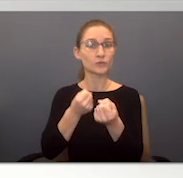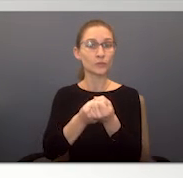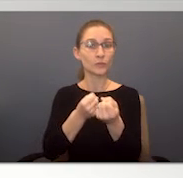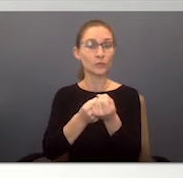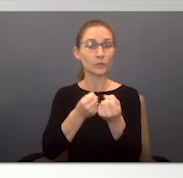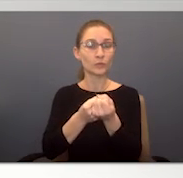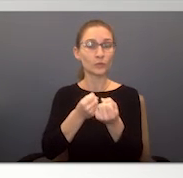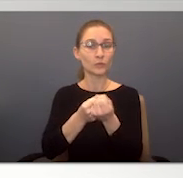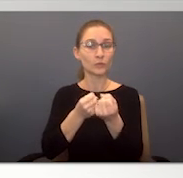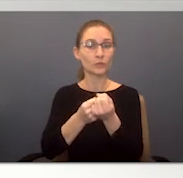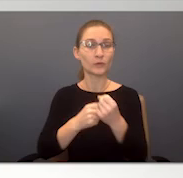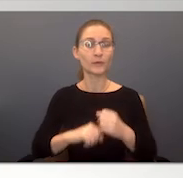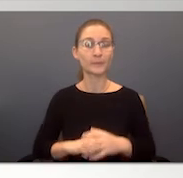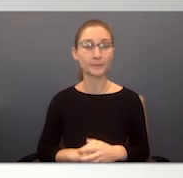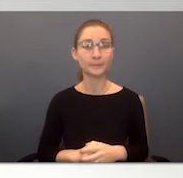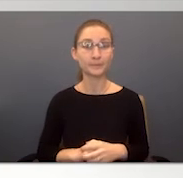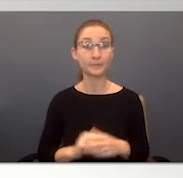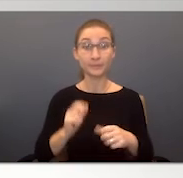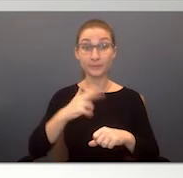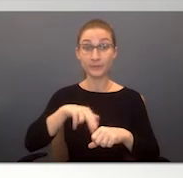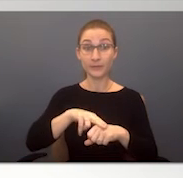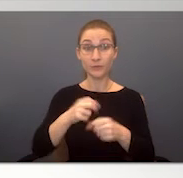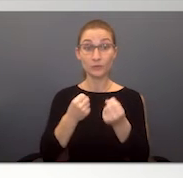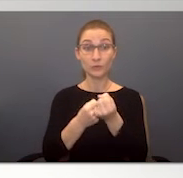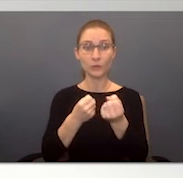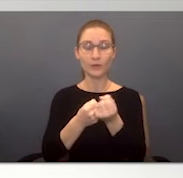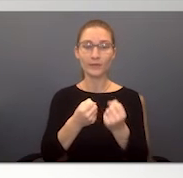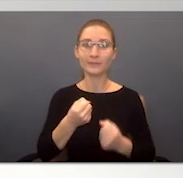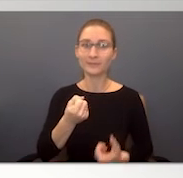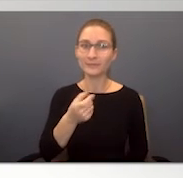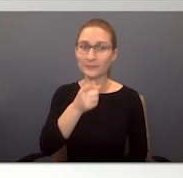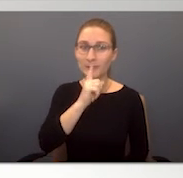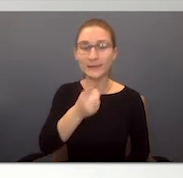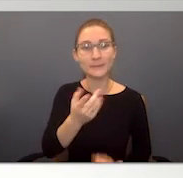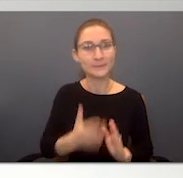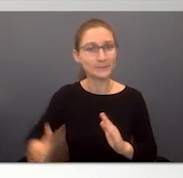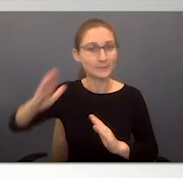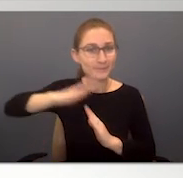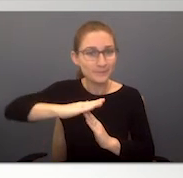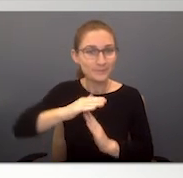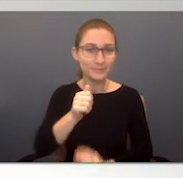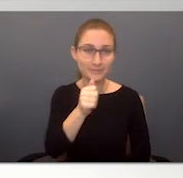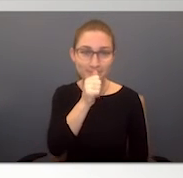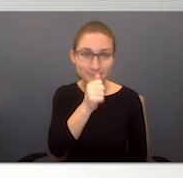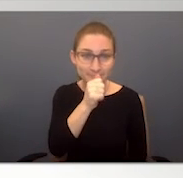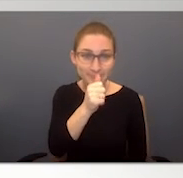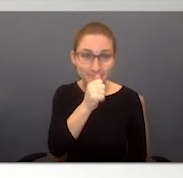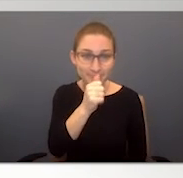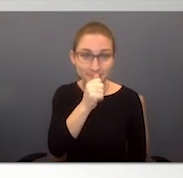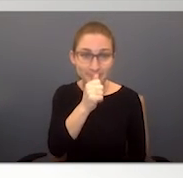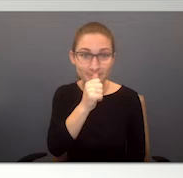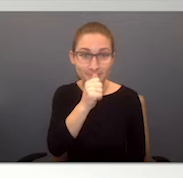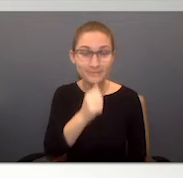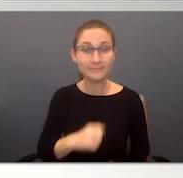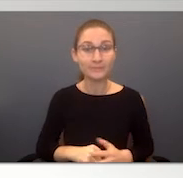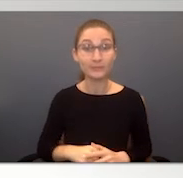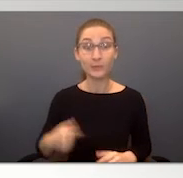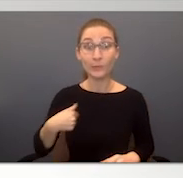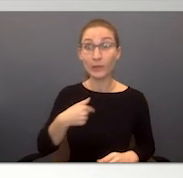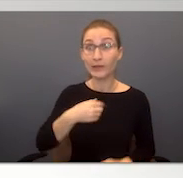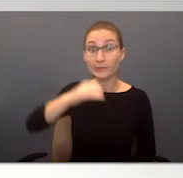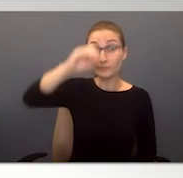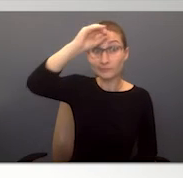are. We're afraid to use them. Natural supports are really easy, and there are those resources already available in our social circle or